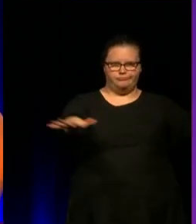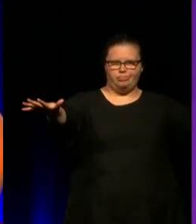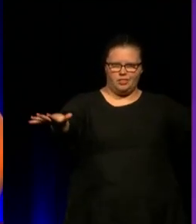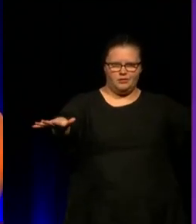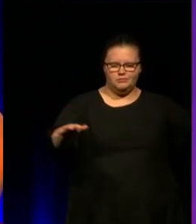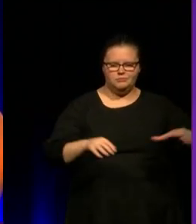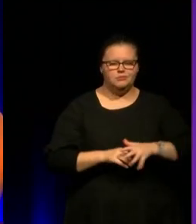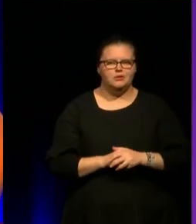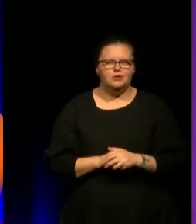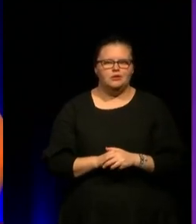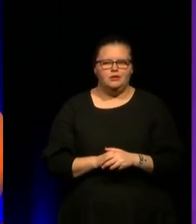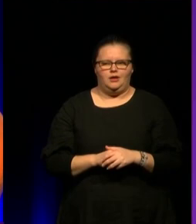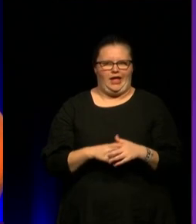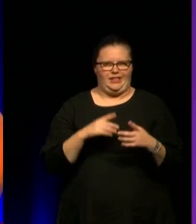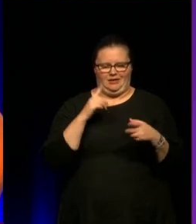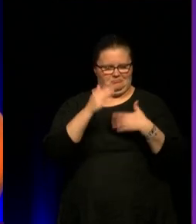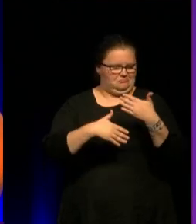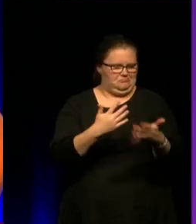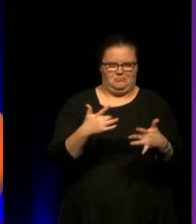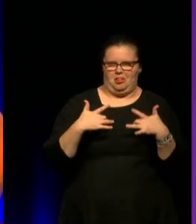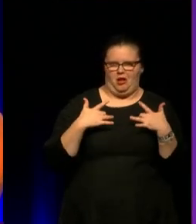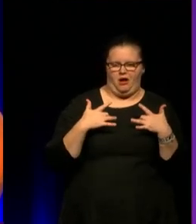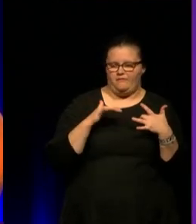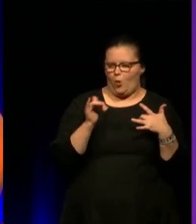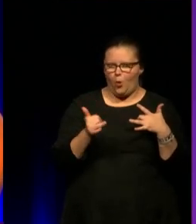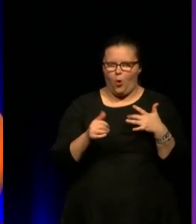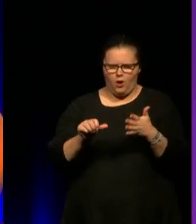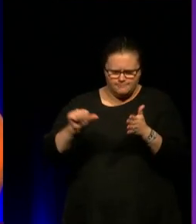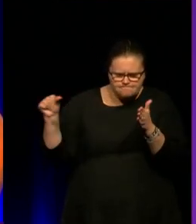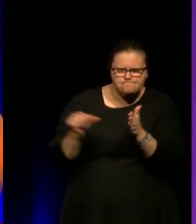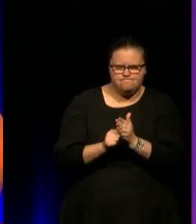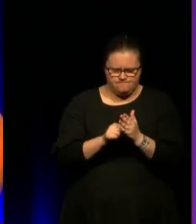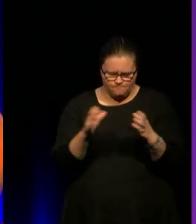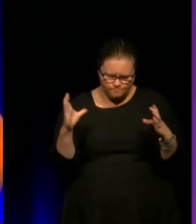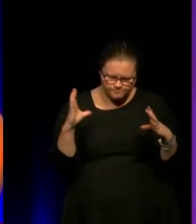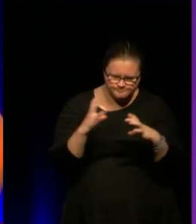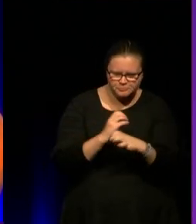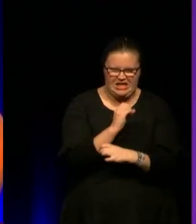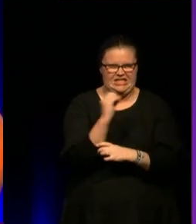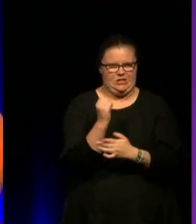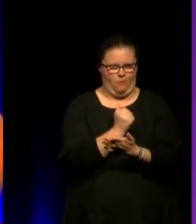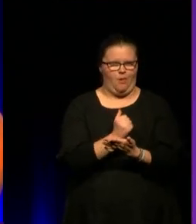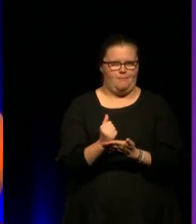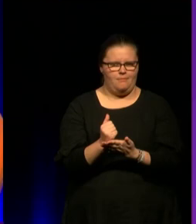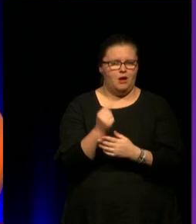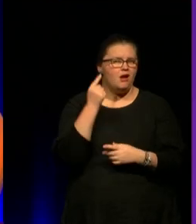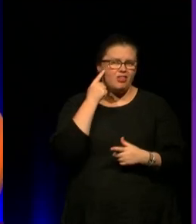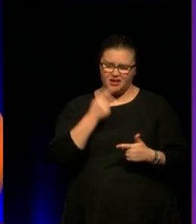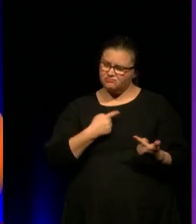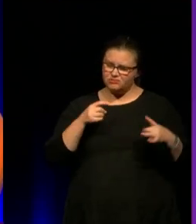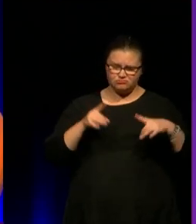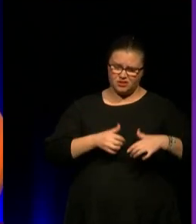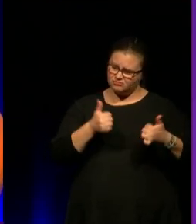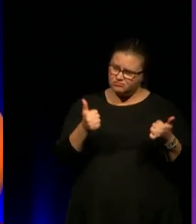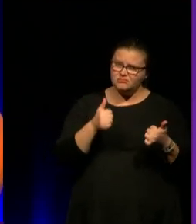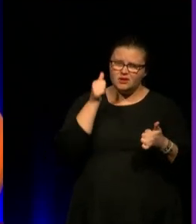you kind of go on with life and you deal with the consequences, or you're harder trying to keep it down to zero. And I think to date we've made the right decision there,